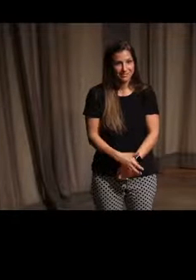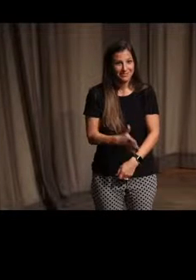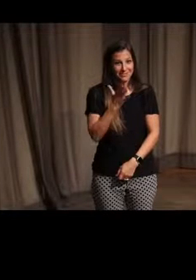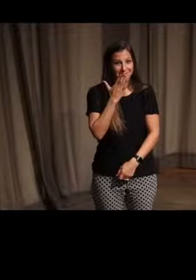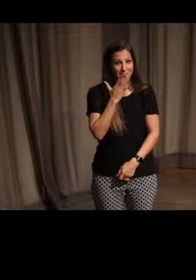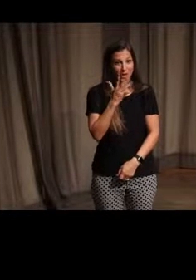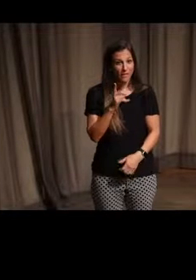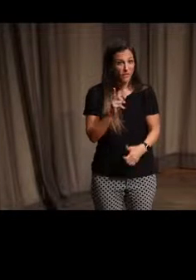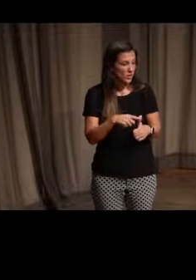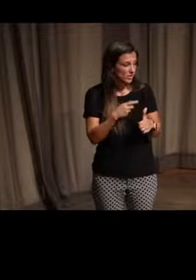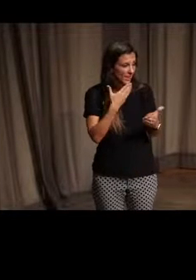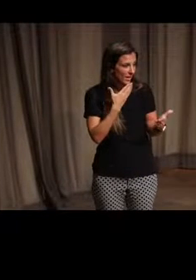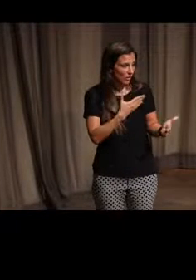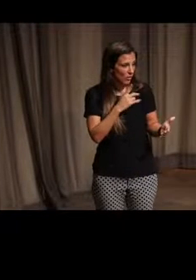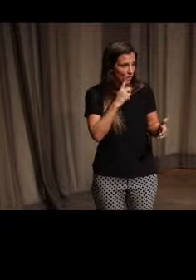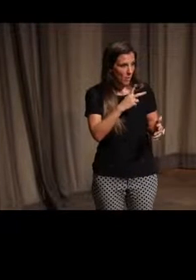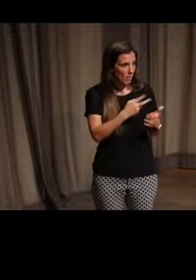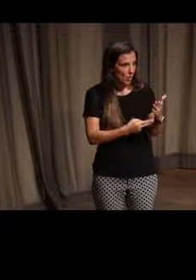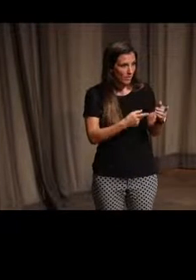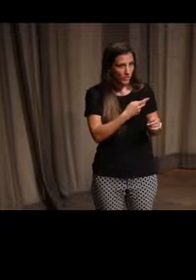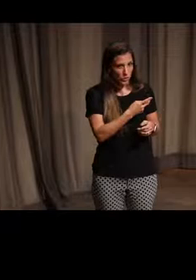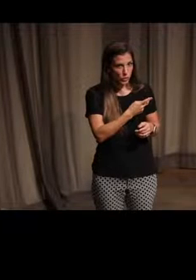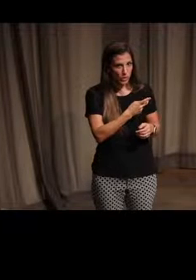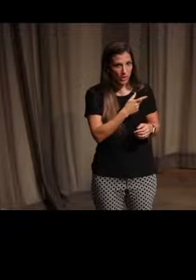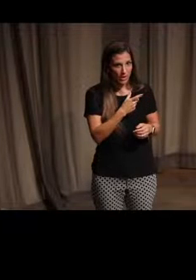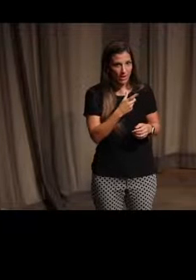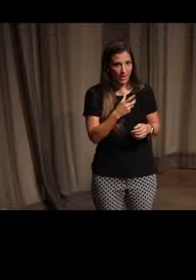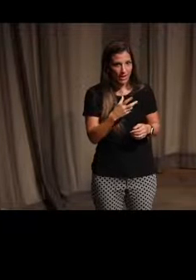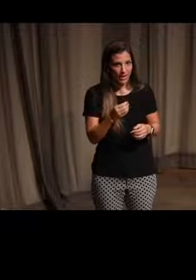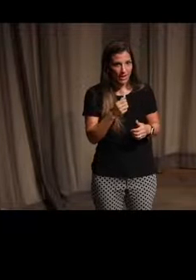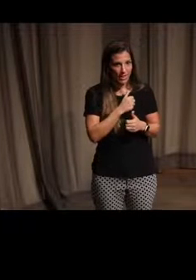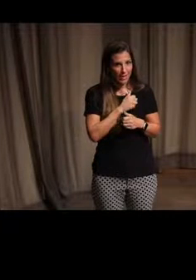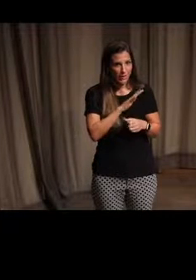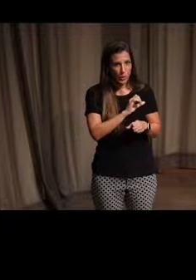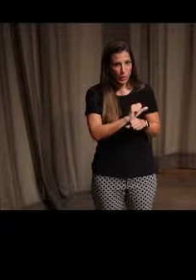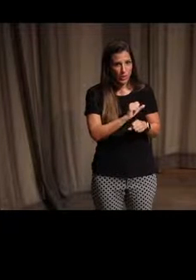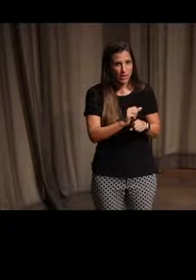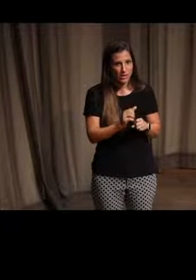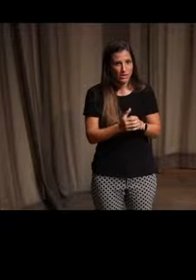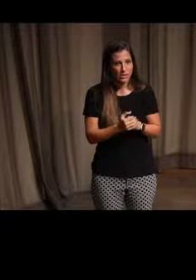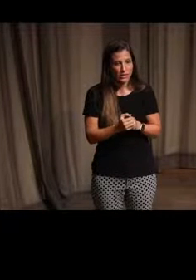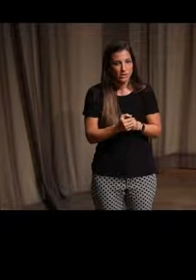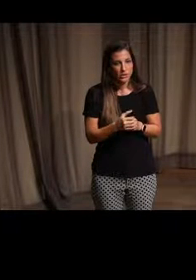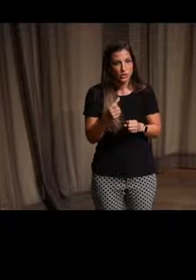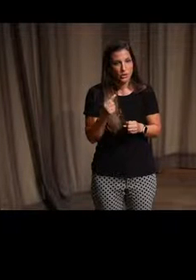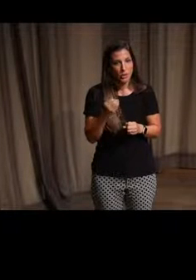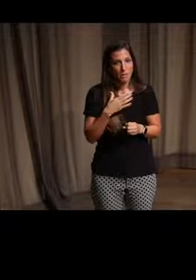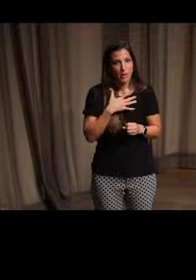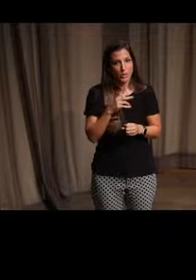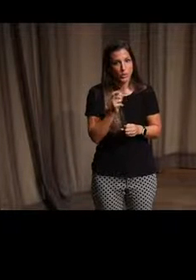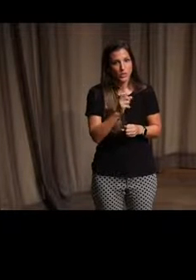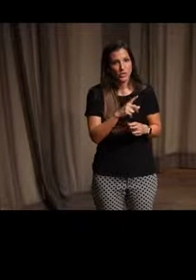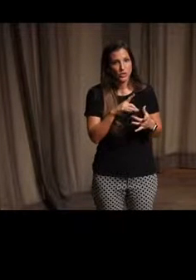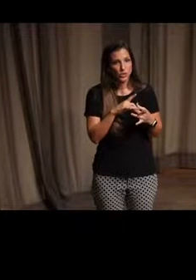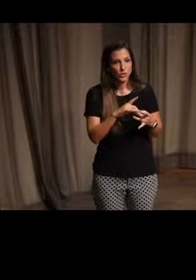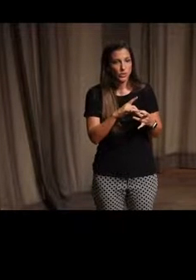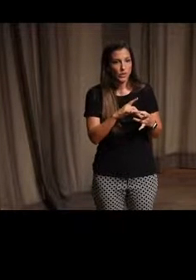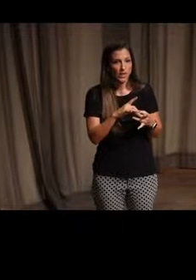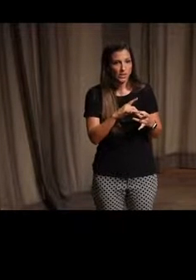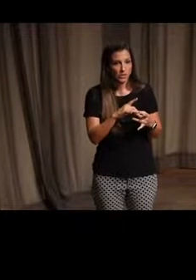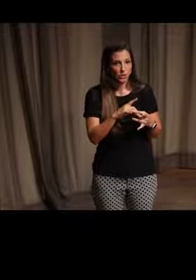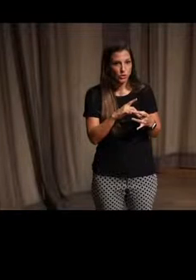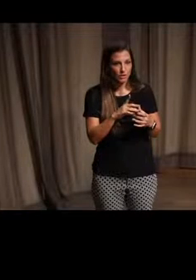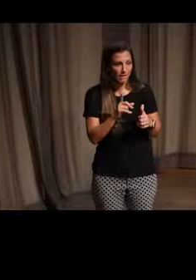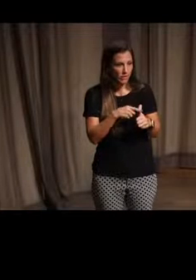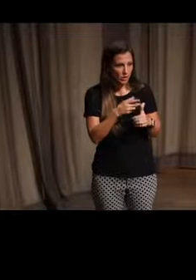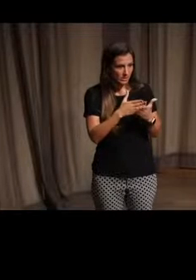Thank you. First of all, thank you to both of you, and I love your work. So my question has to do with